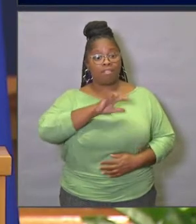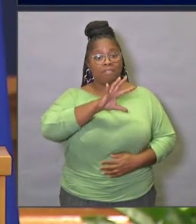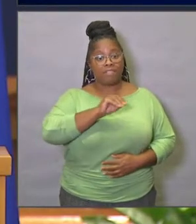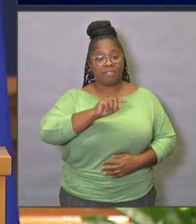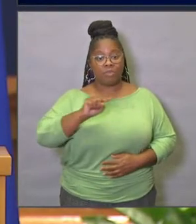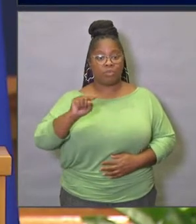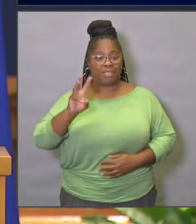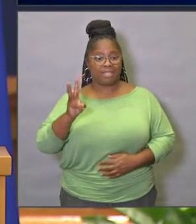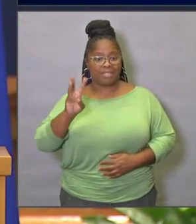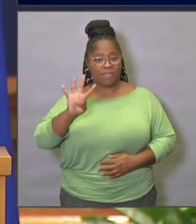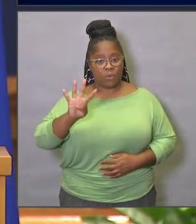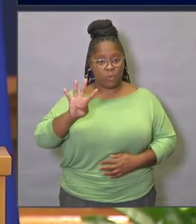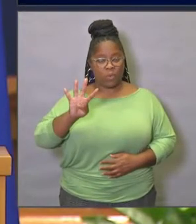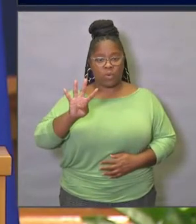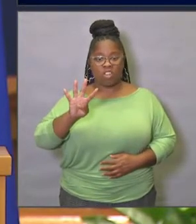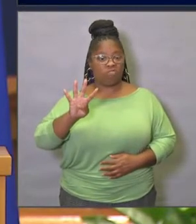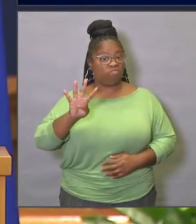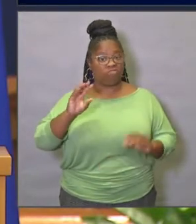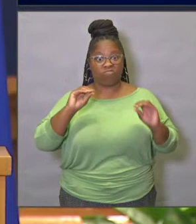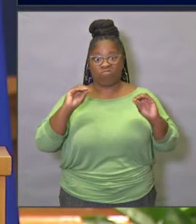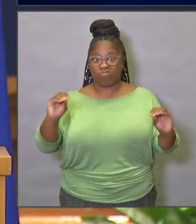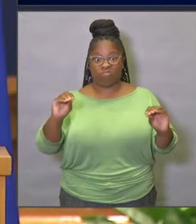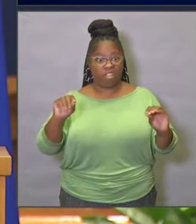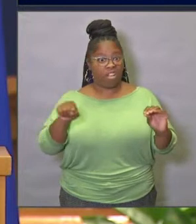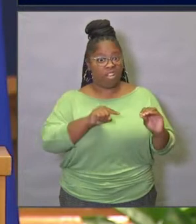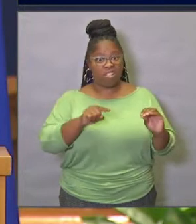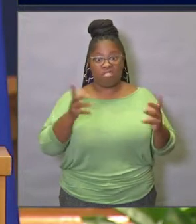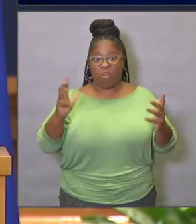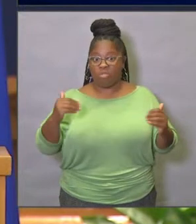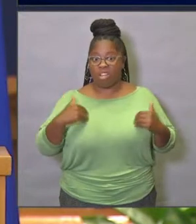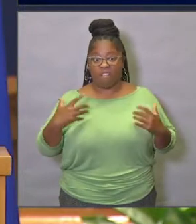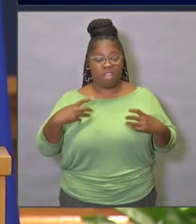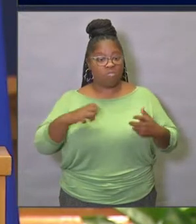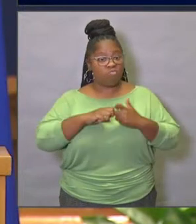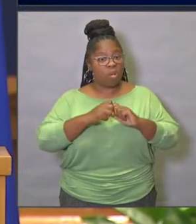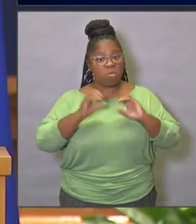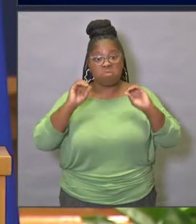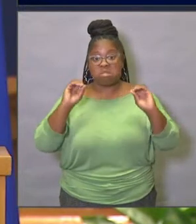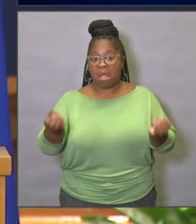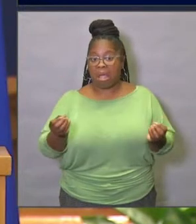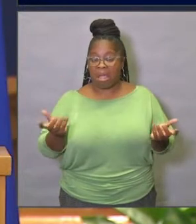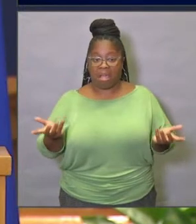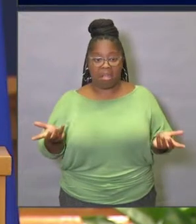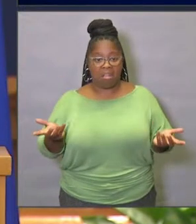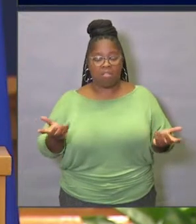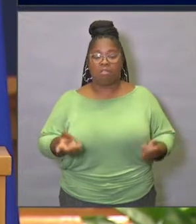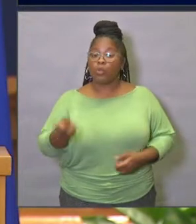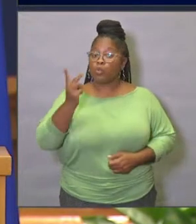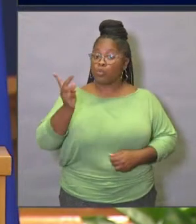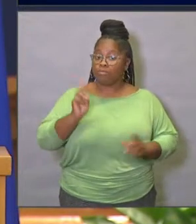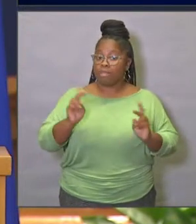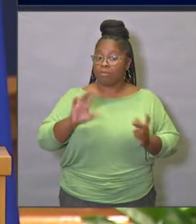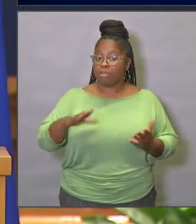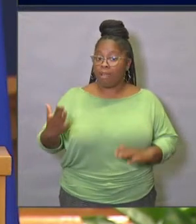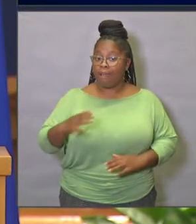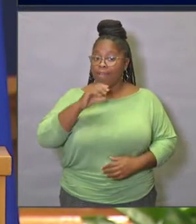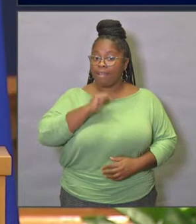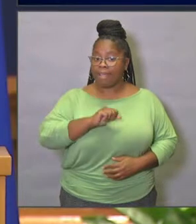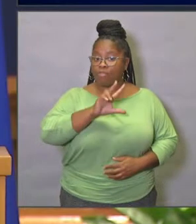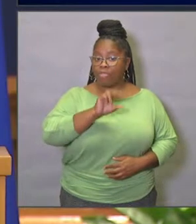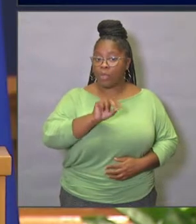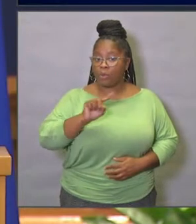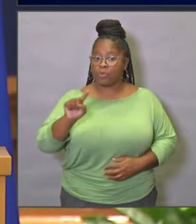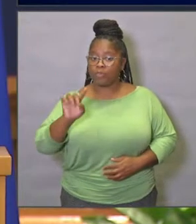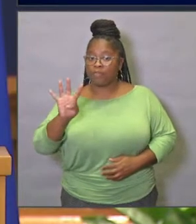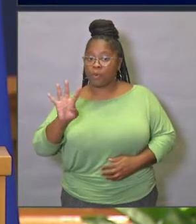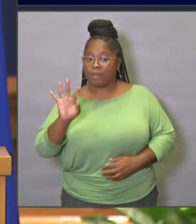and 64, and none of the people in this age group had underlying health conditions. And 2 people who died were between the ages of 30